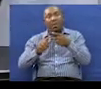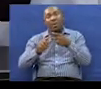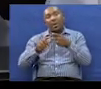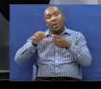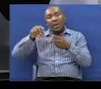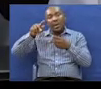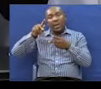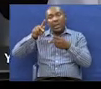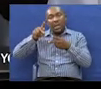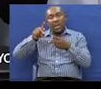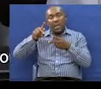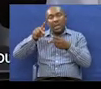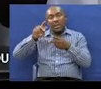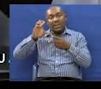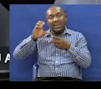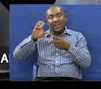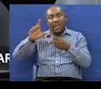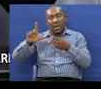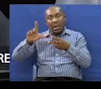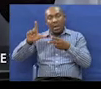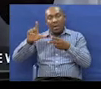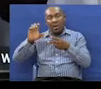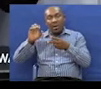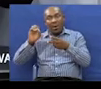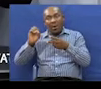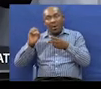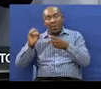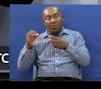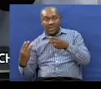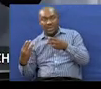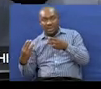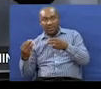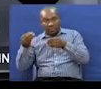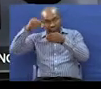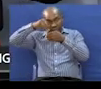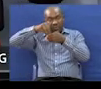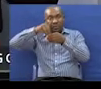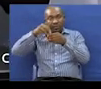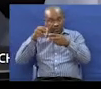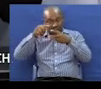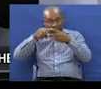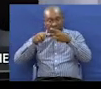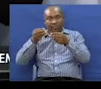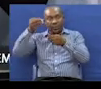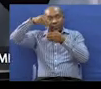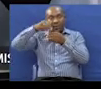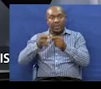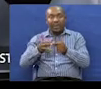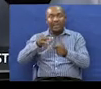And then this is the beehive shelf. The beehive shelf, inside the trough, there is water